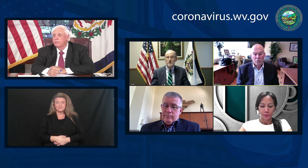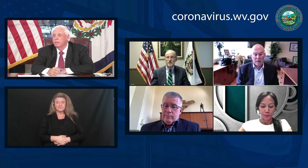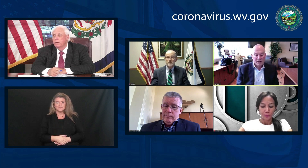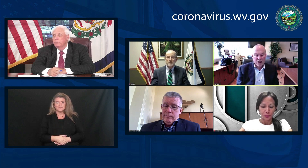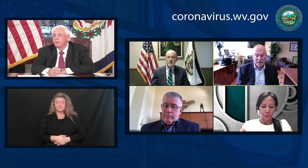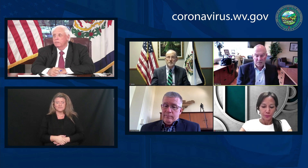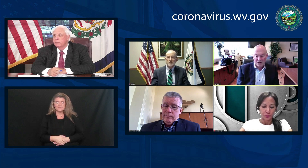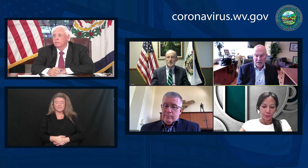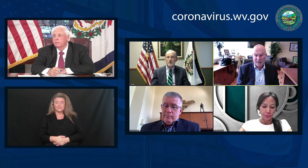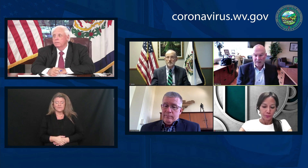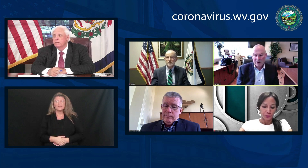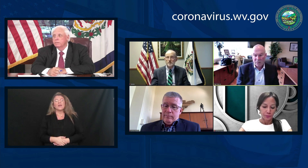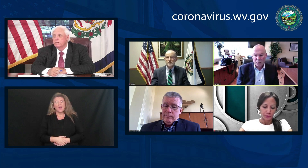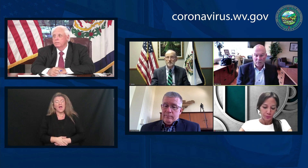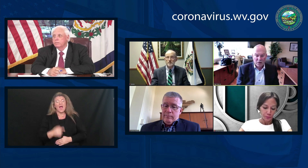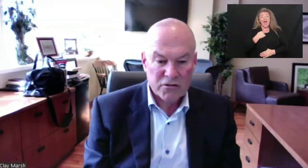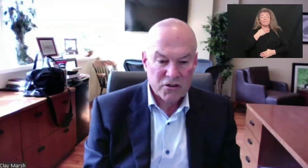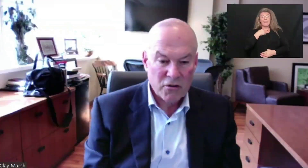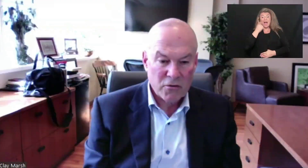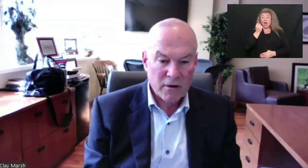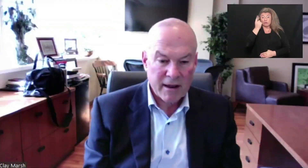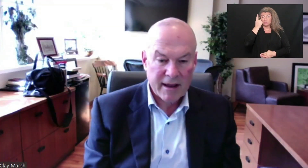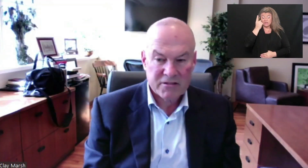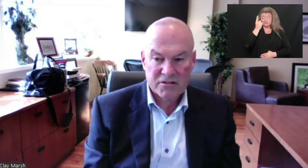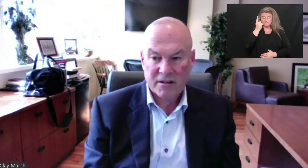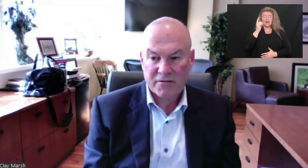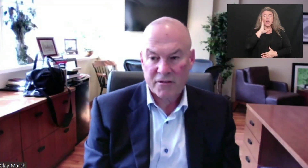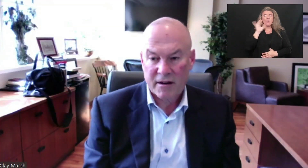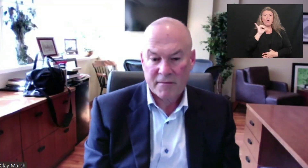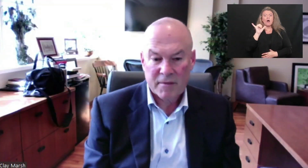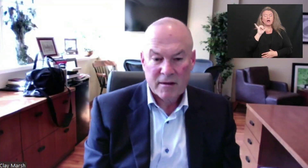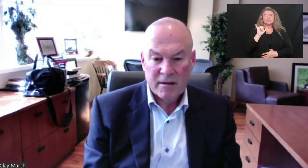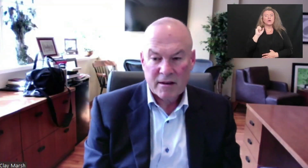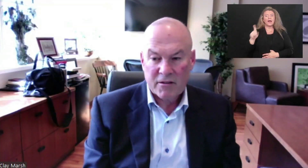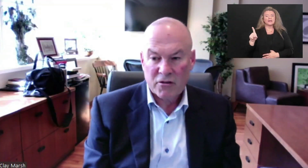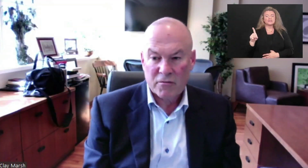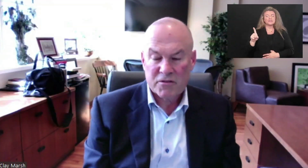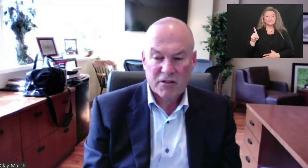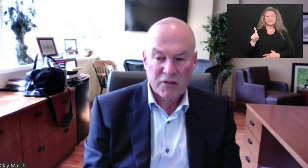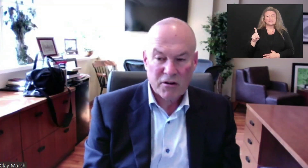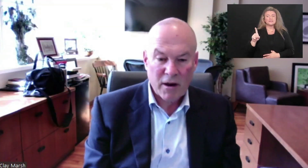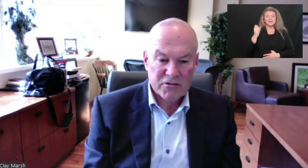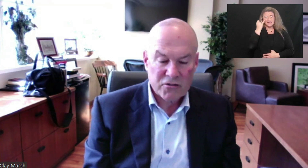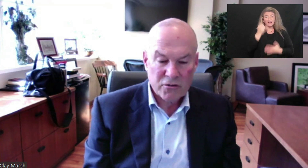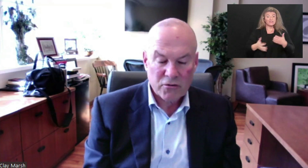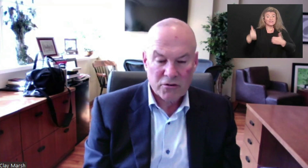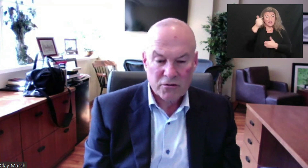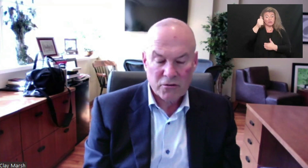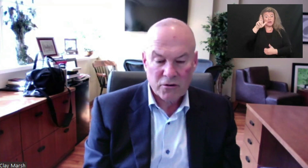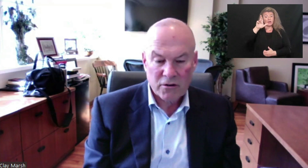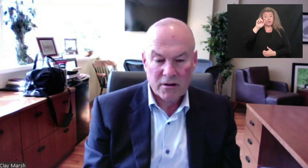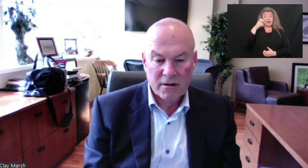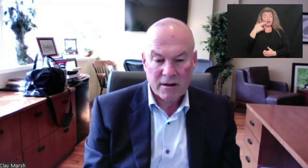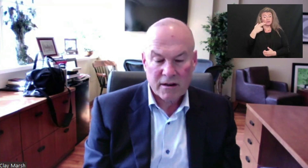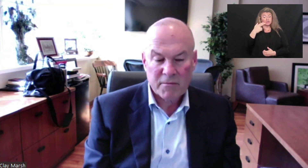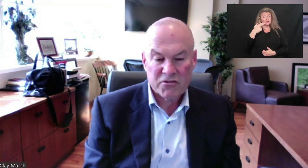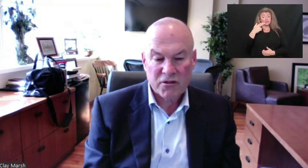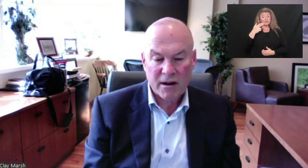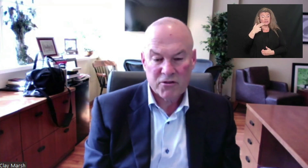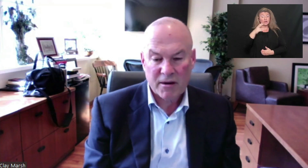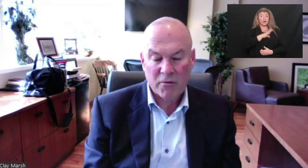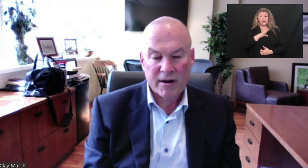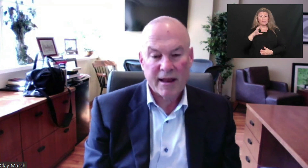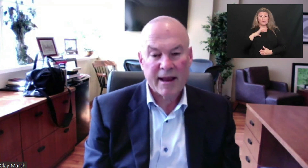So as I understand it, and I will also ask if either Secretary Crouch or